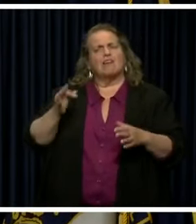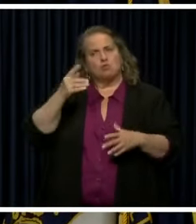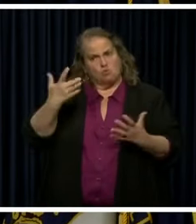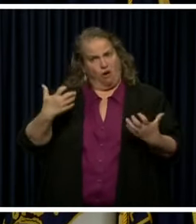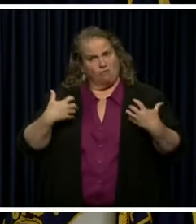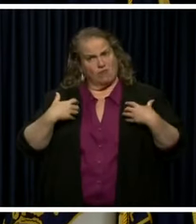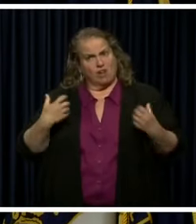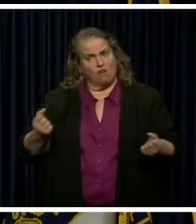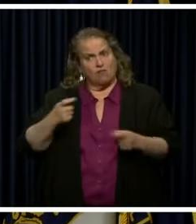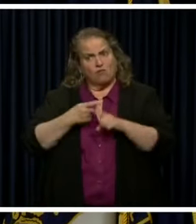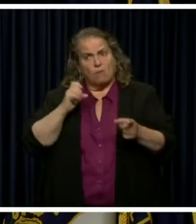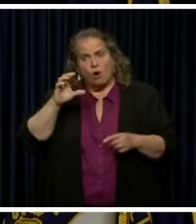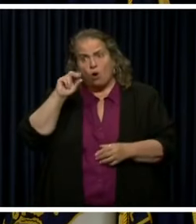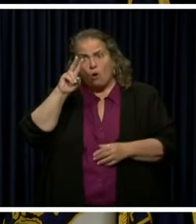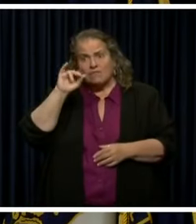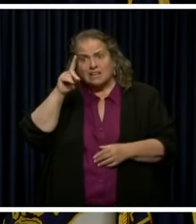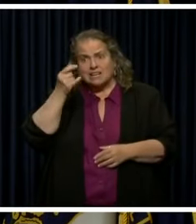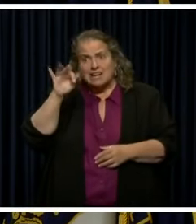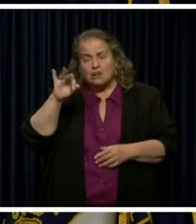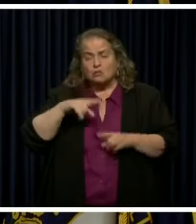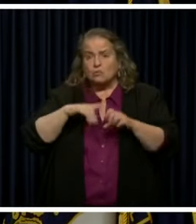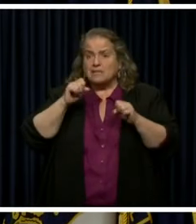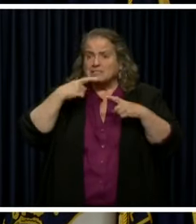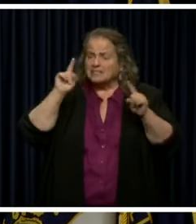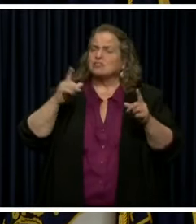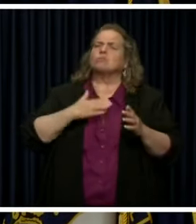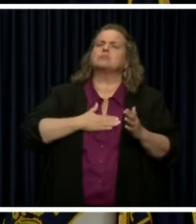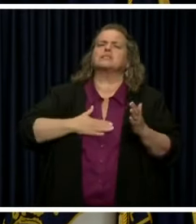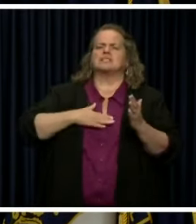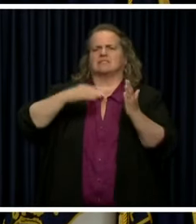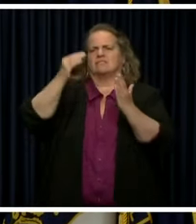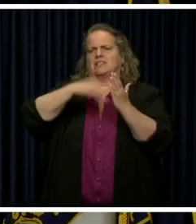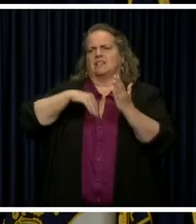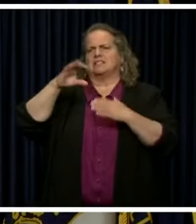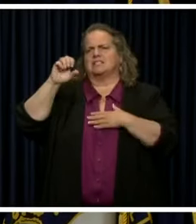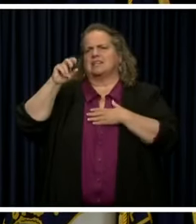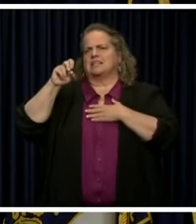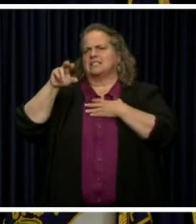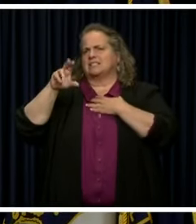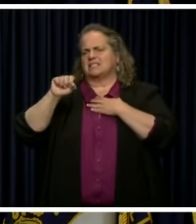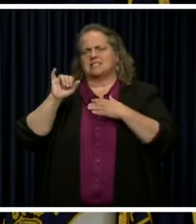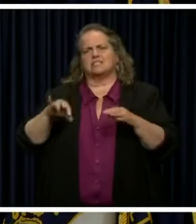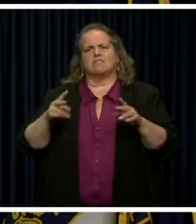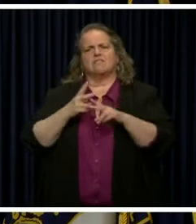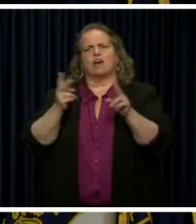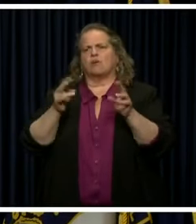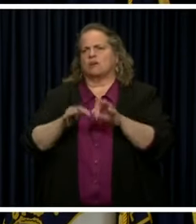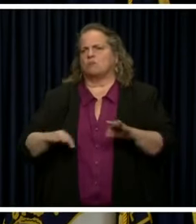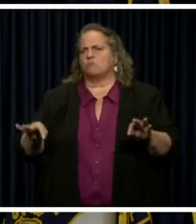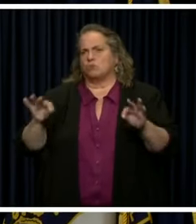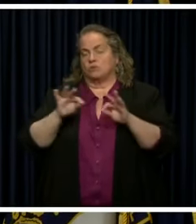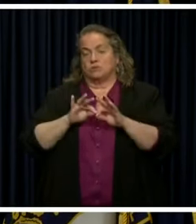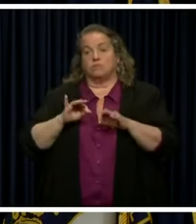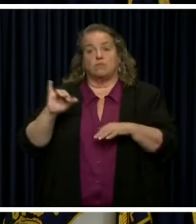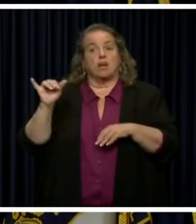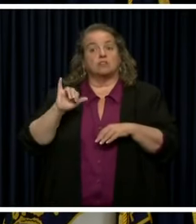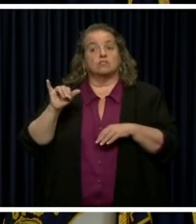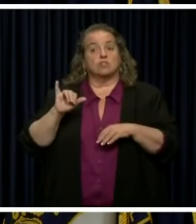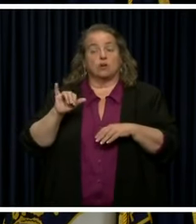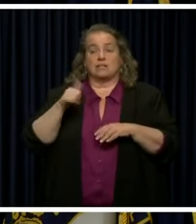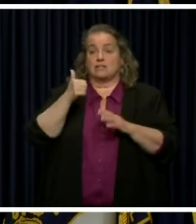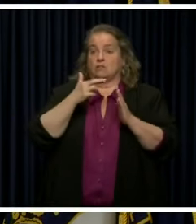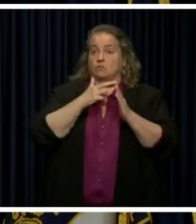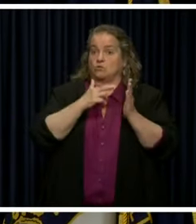COVID-19 to be successful, we need you to fill out your census. In addition to the 10 rules in the